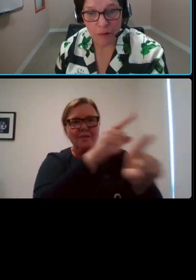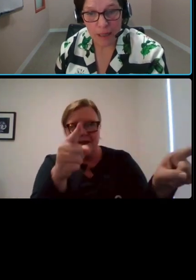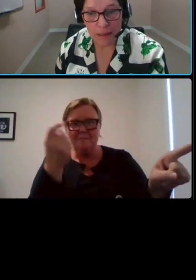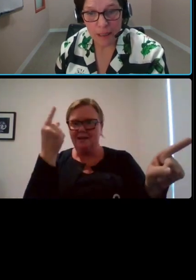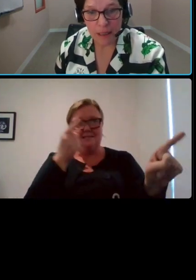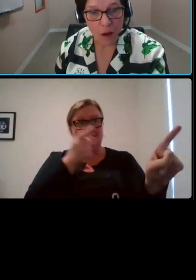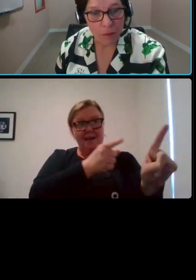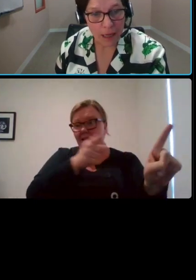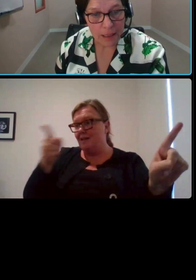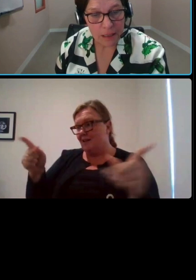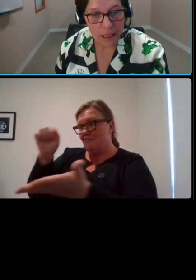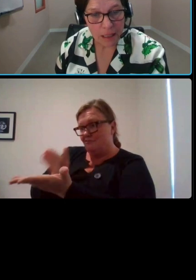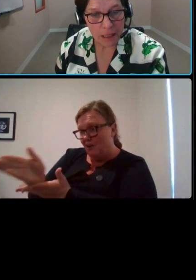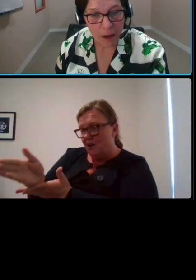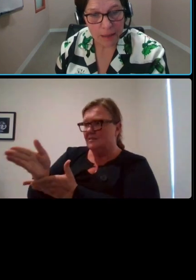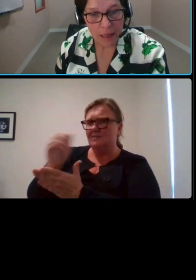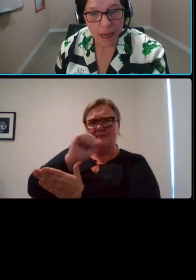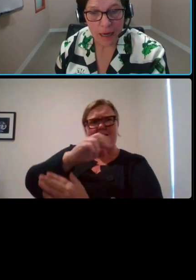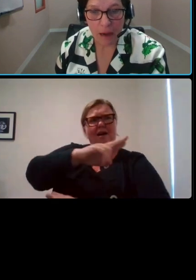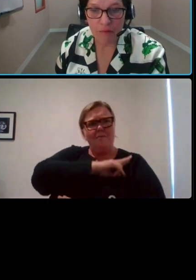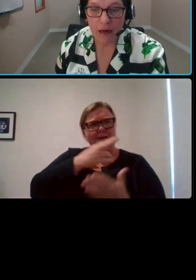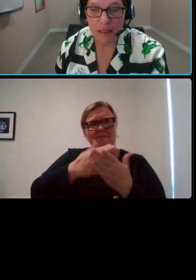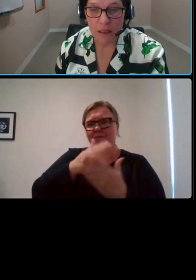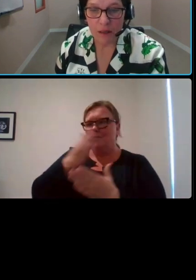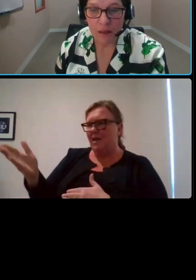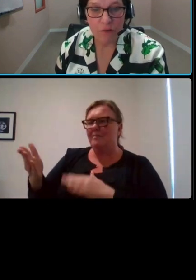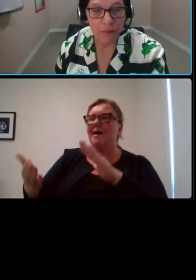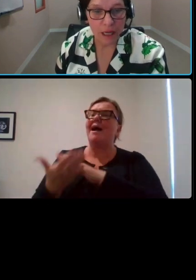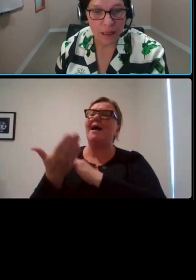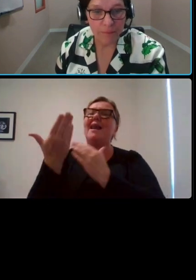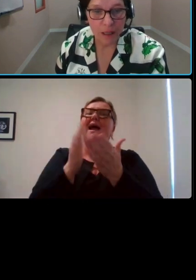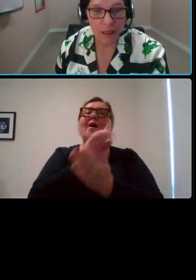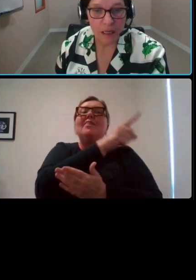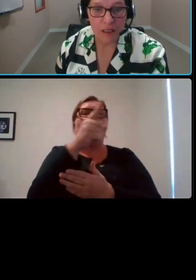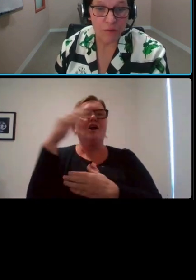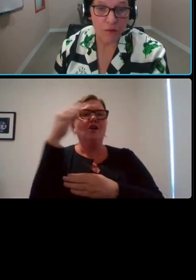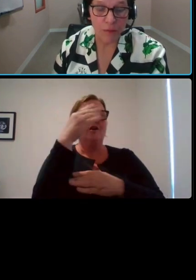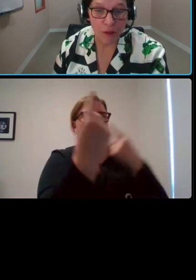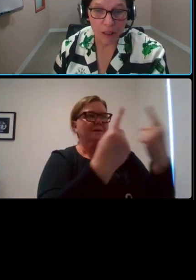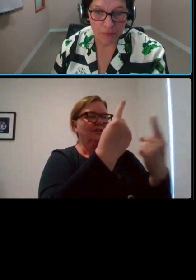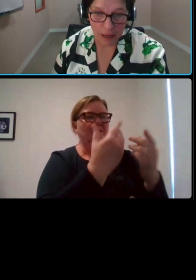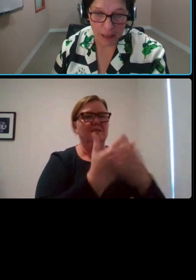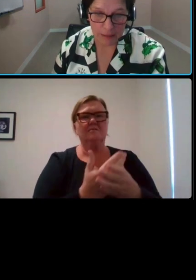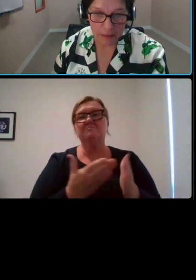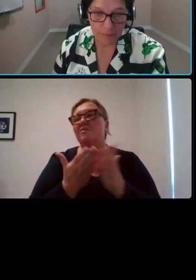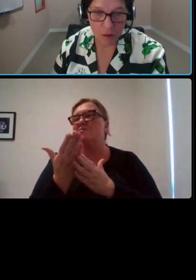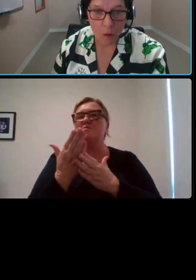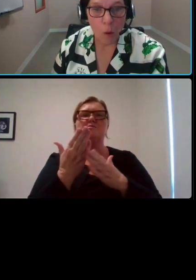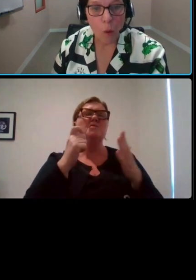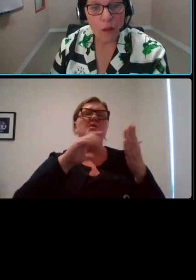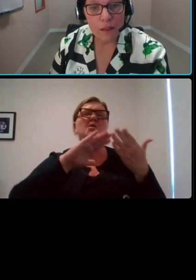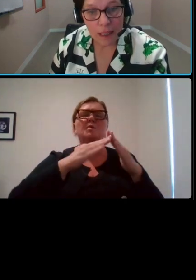older people's rights, their obligations under the new Act, and how providers can learn from each other, such as through communities of